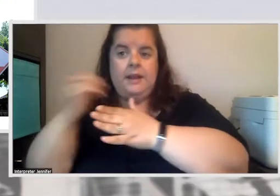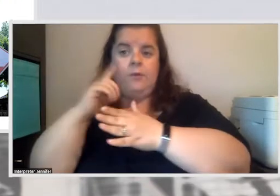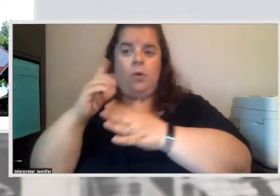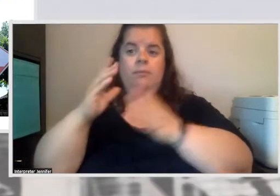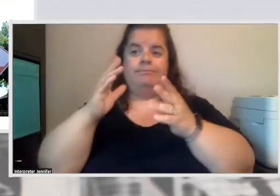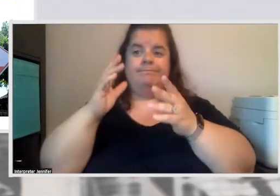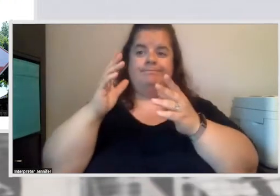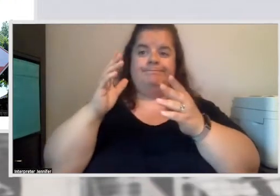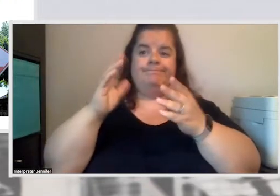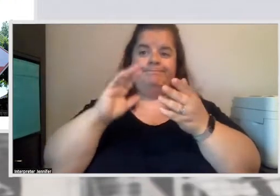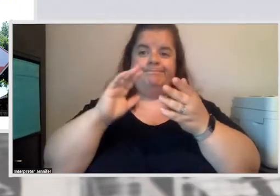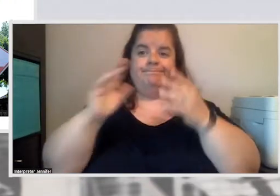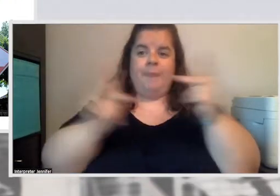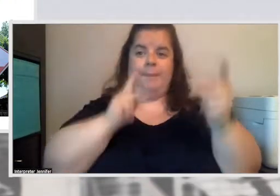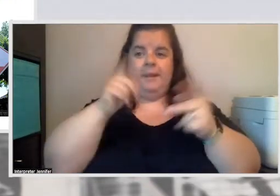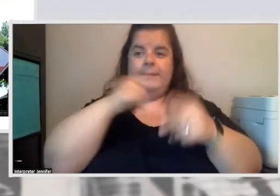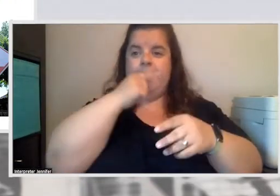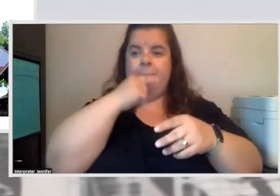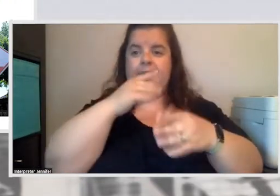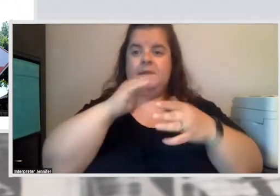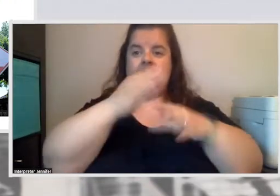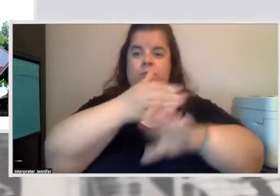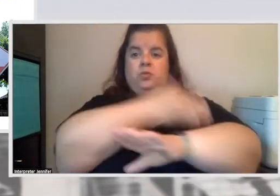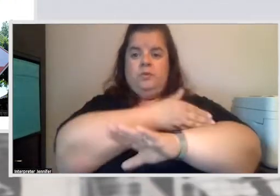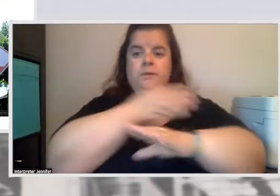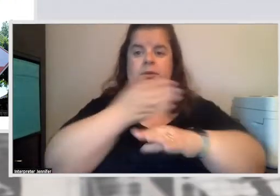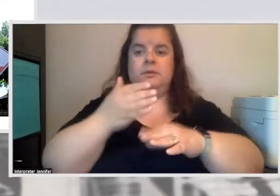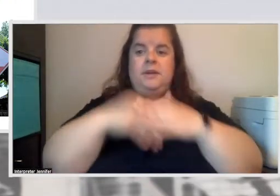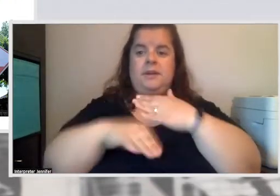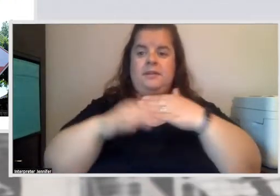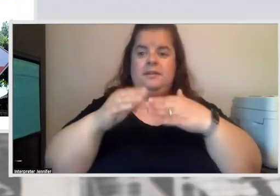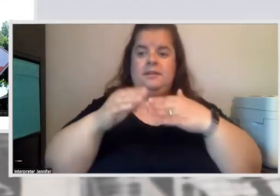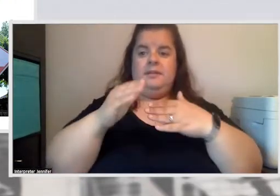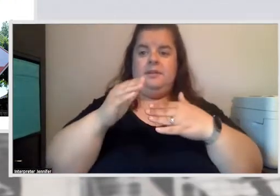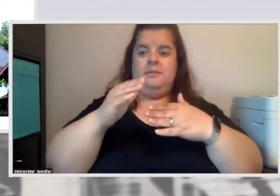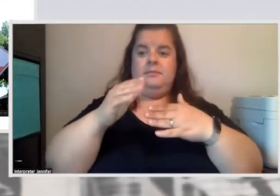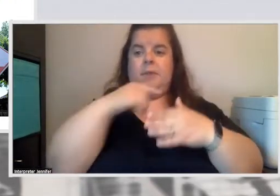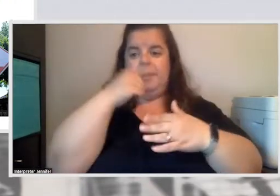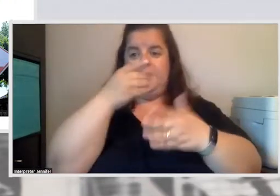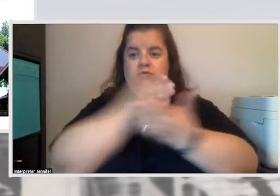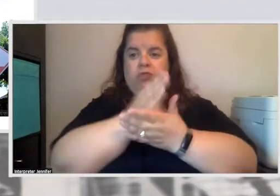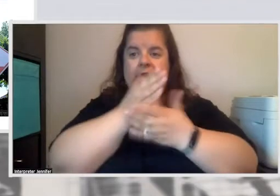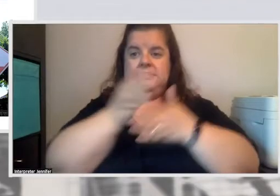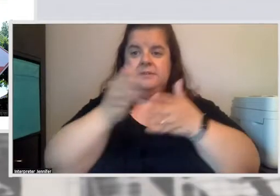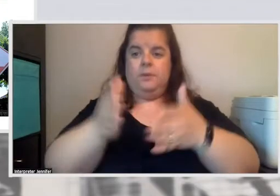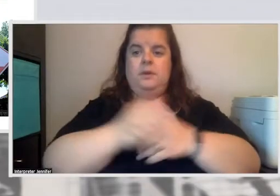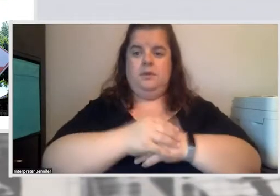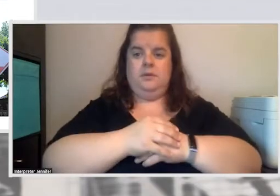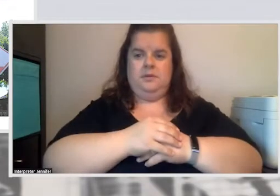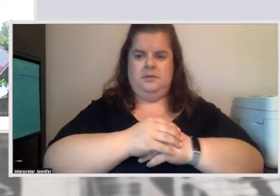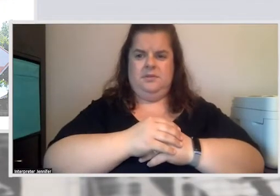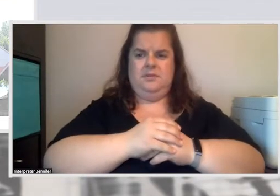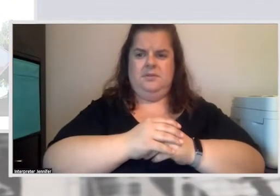improvements, on our public spaces and in our public rights of way that come from these plans.